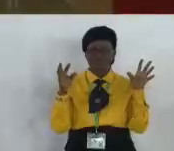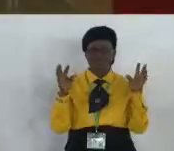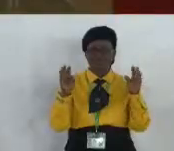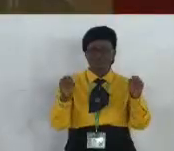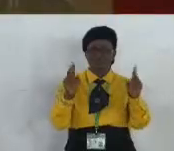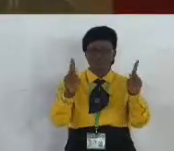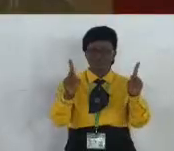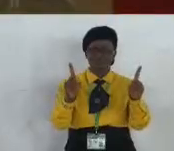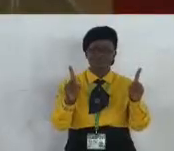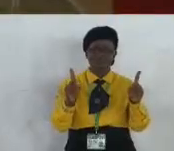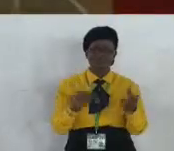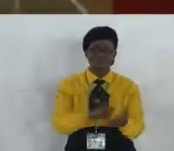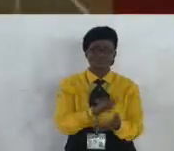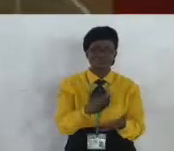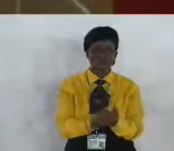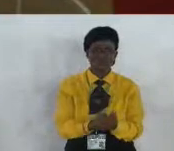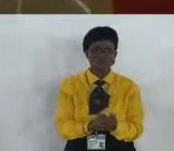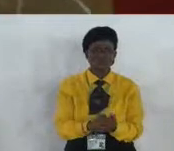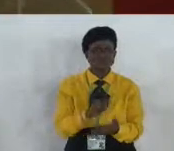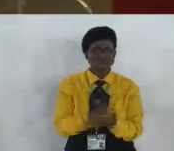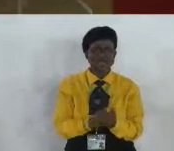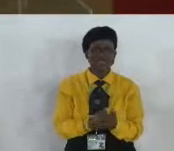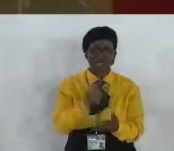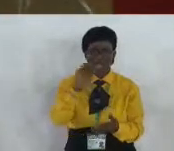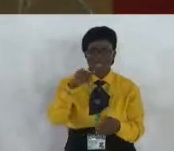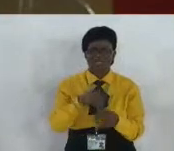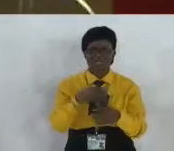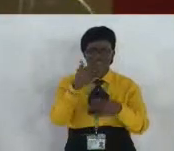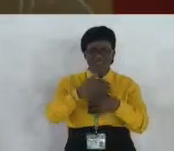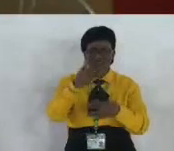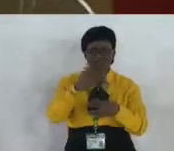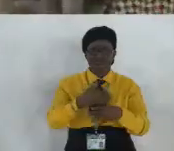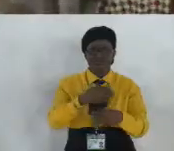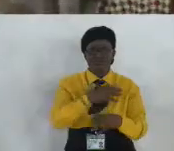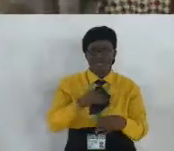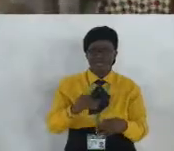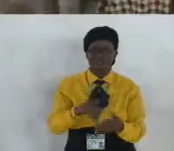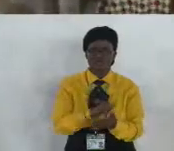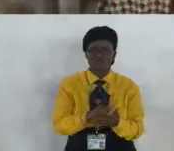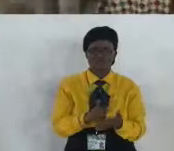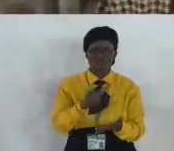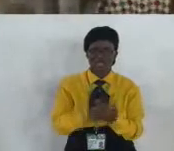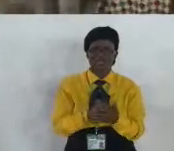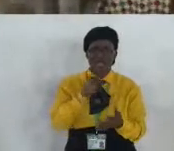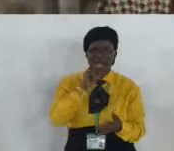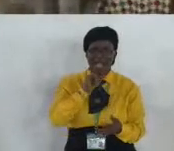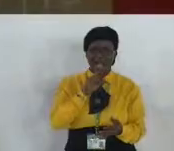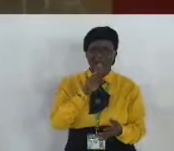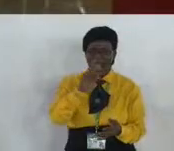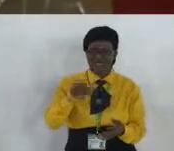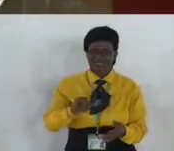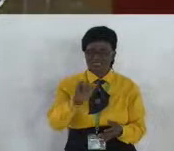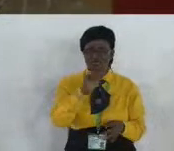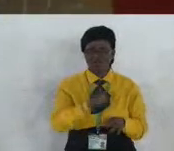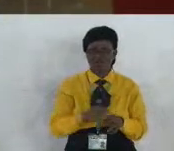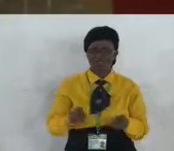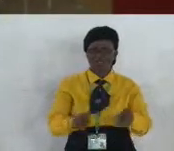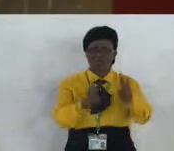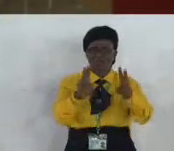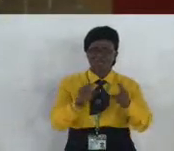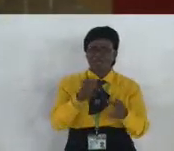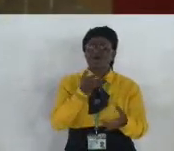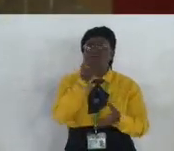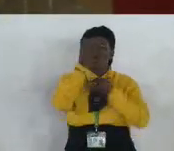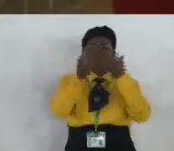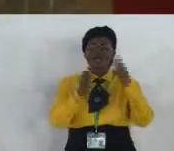Okay, those of you already in front and those of you who are still on the way, cry to God now. Ask him to